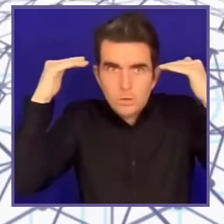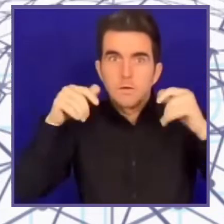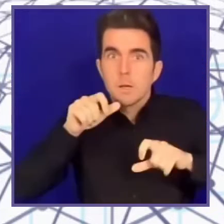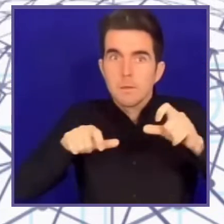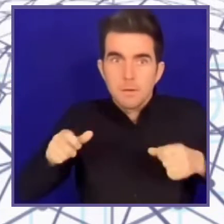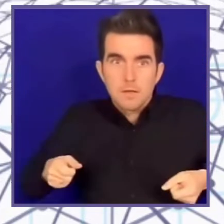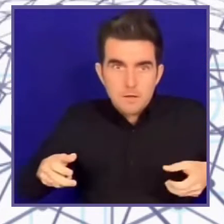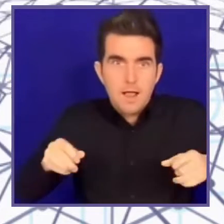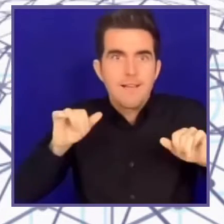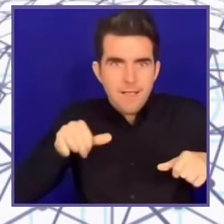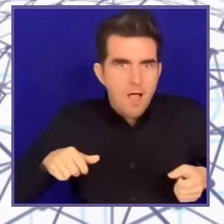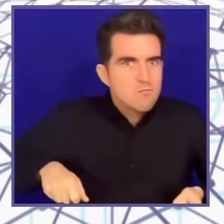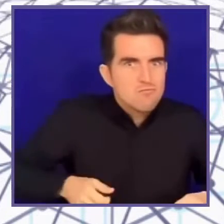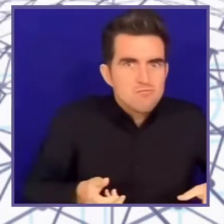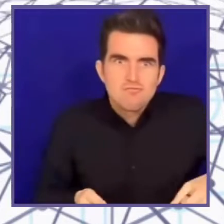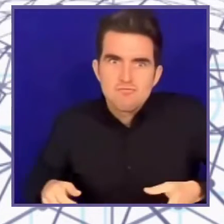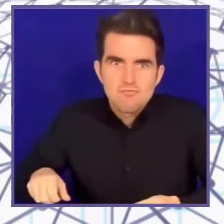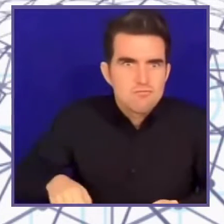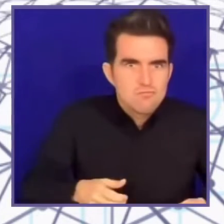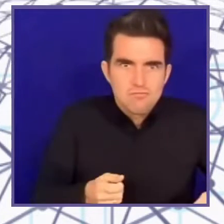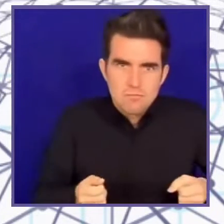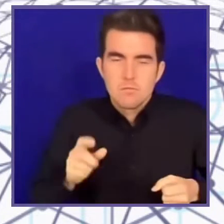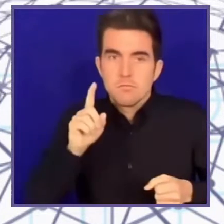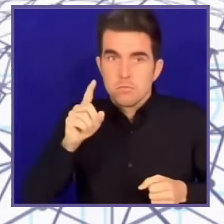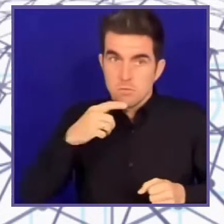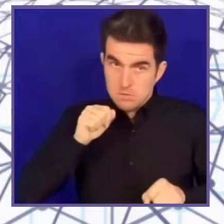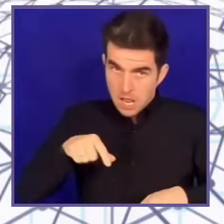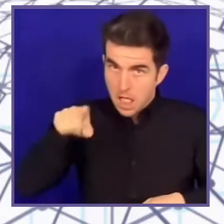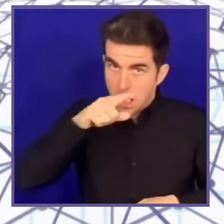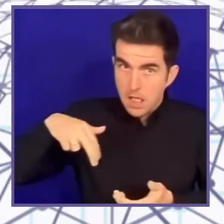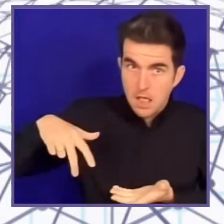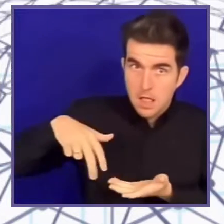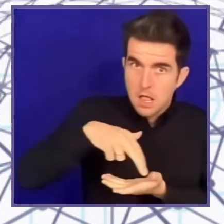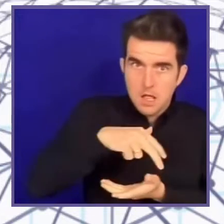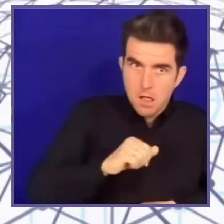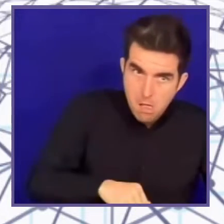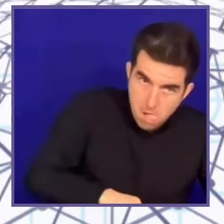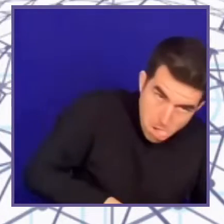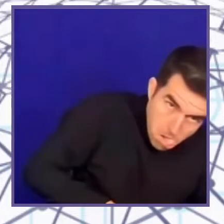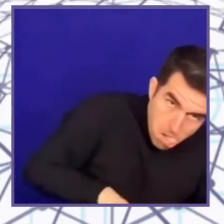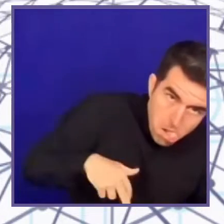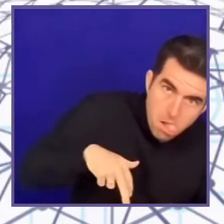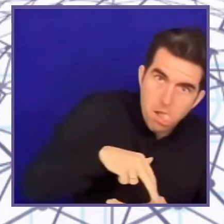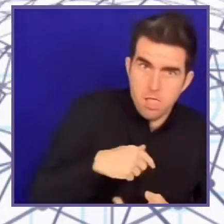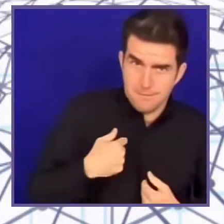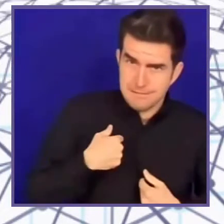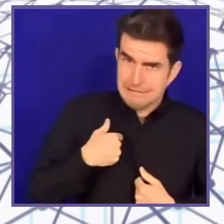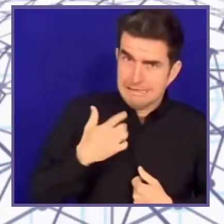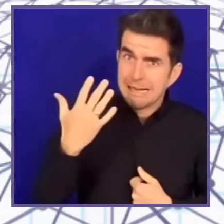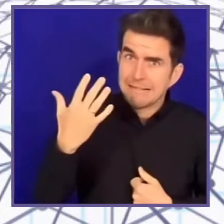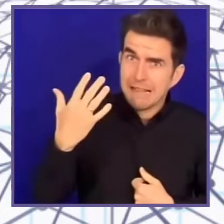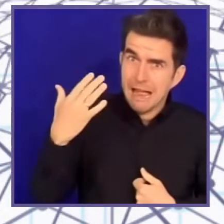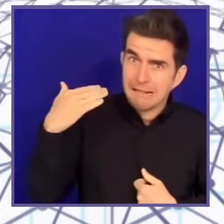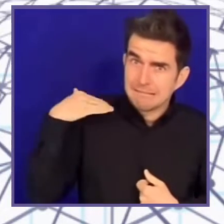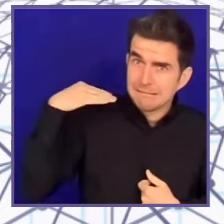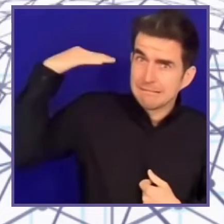sometimes disability is something that's imposed by the environment, not necessarily your impairment.